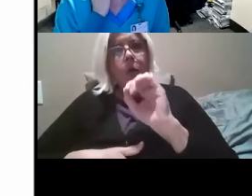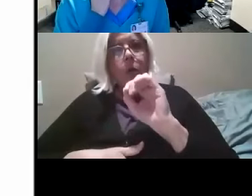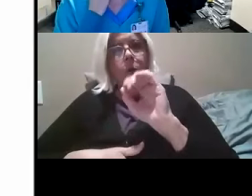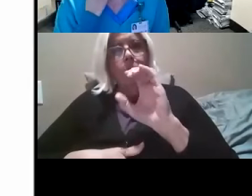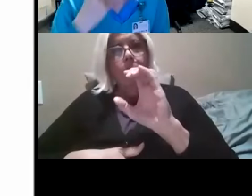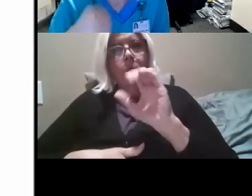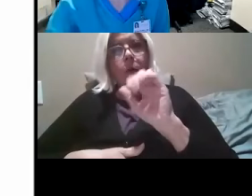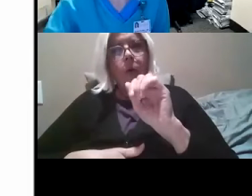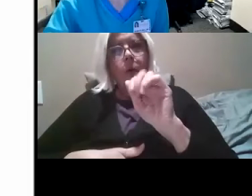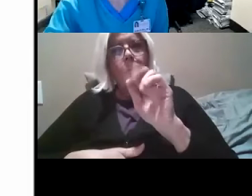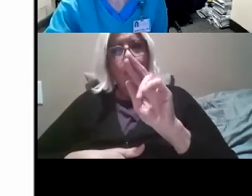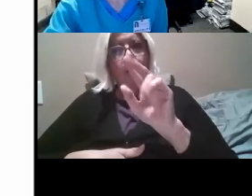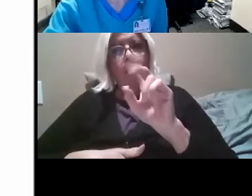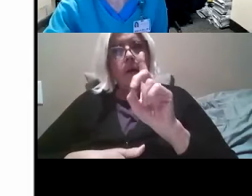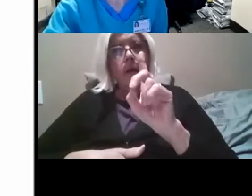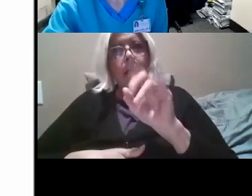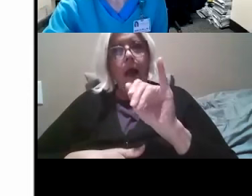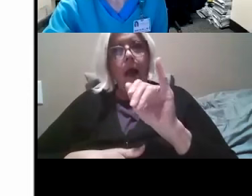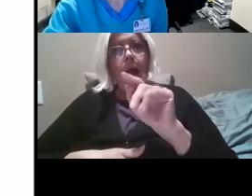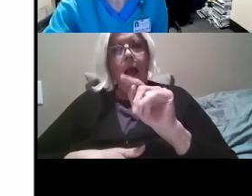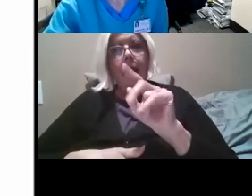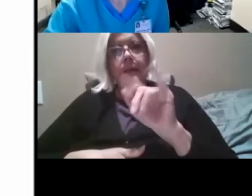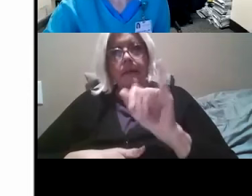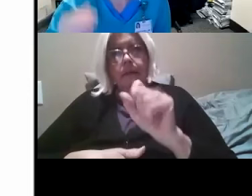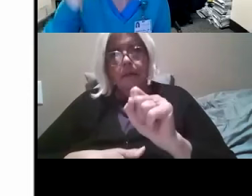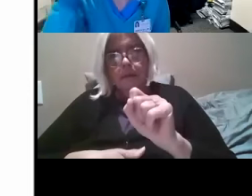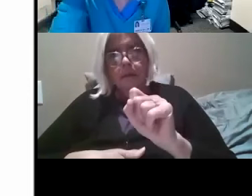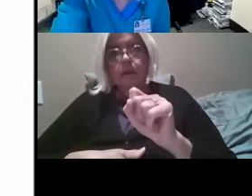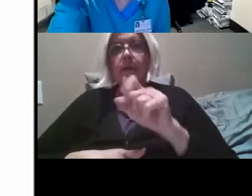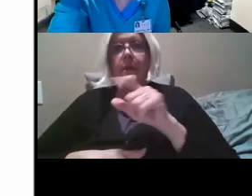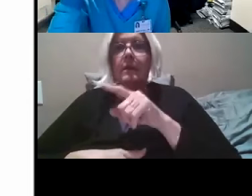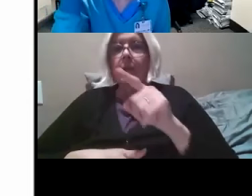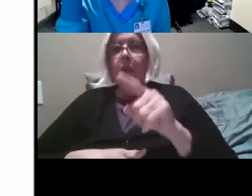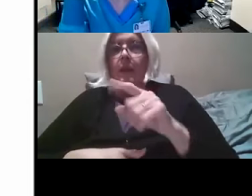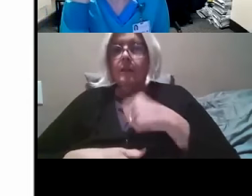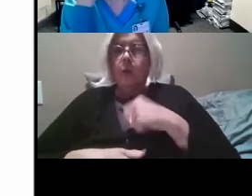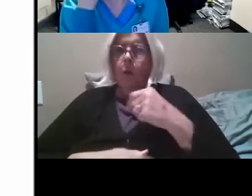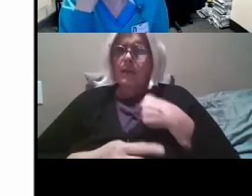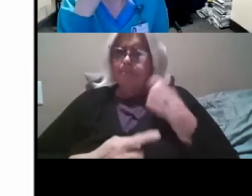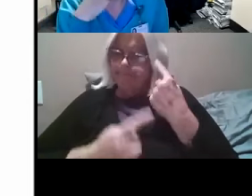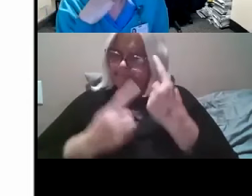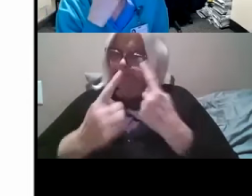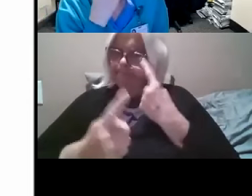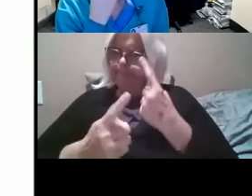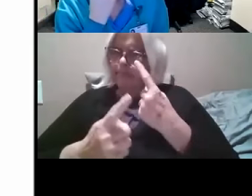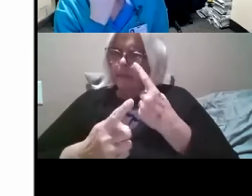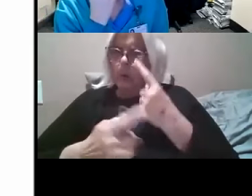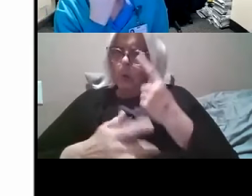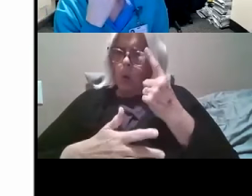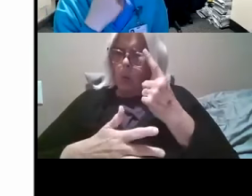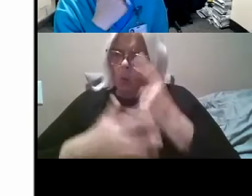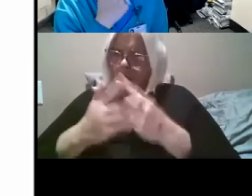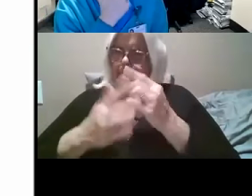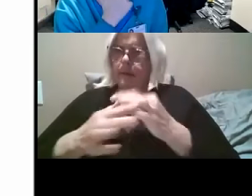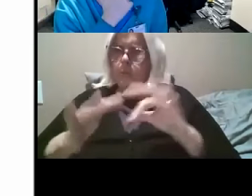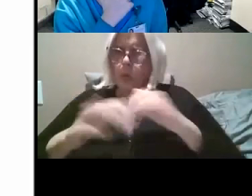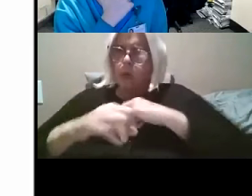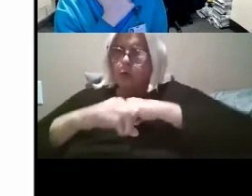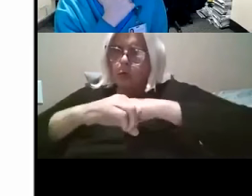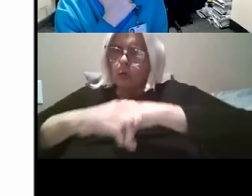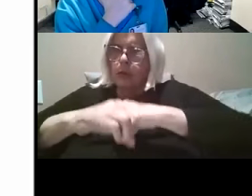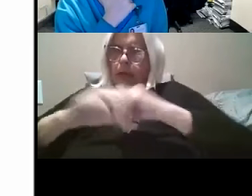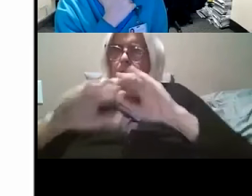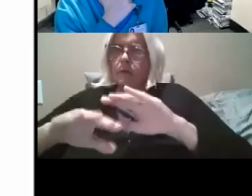assumption and kind of think about this and be able to think about it really for the protection of these kids is, what if 5 to 11-year-olds, what